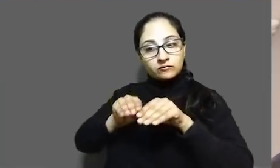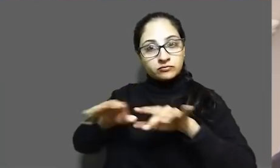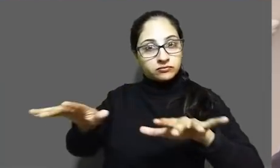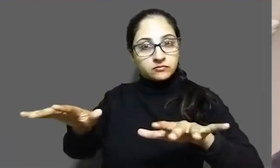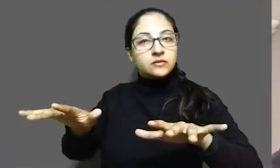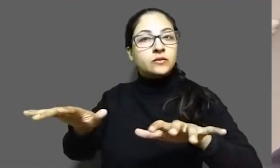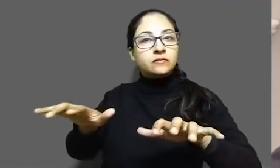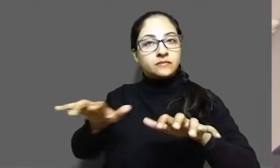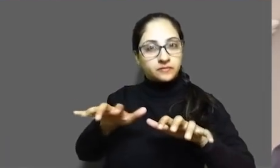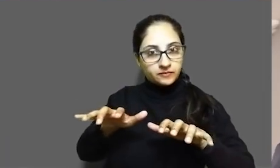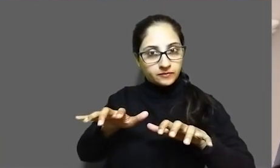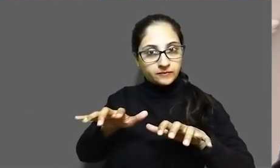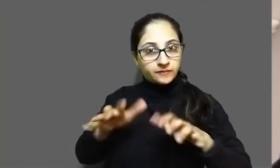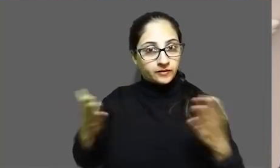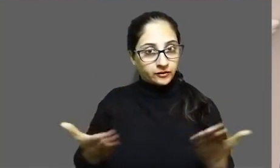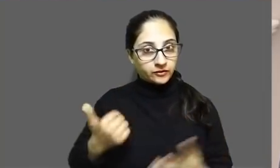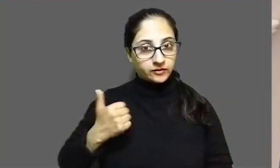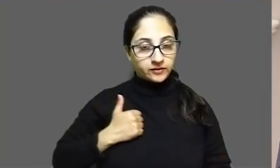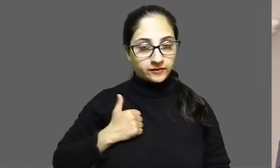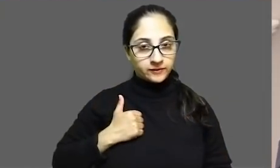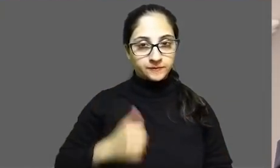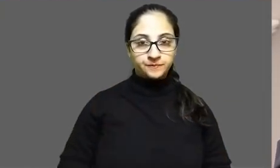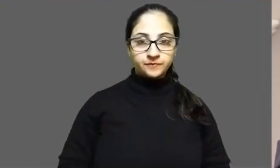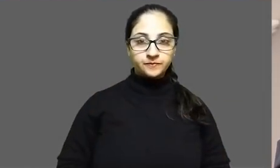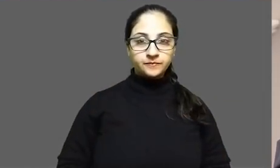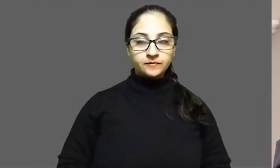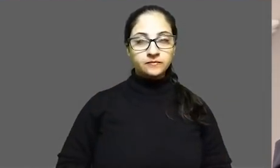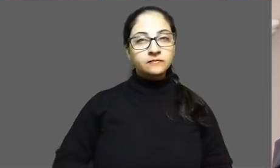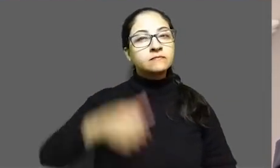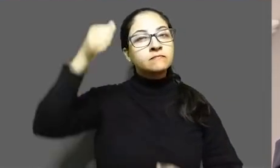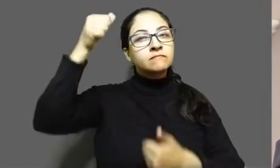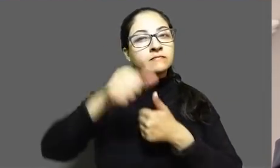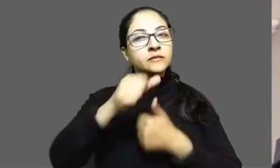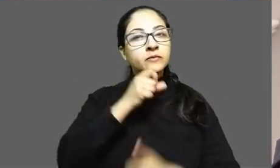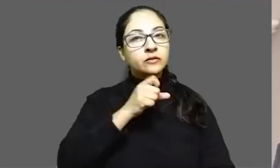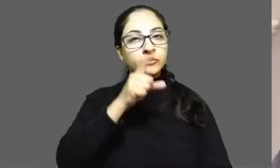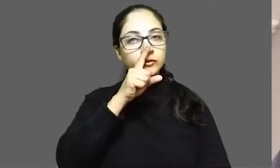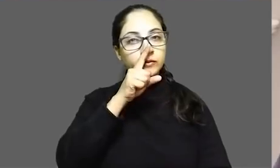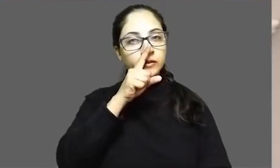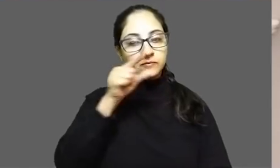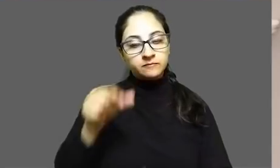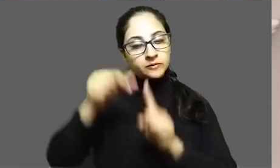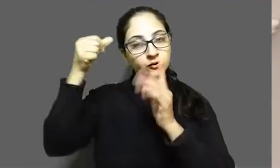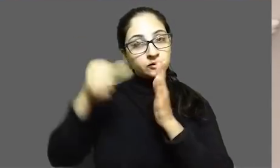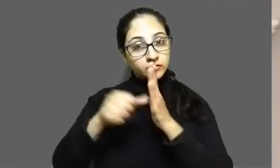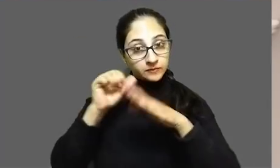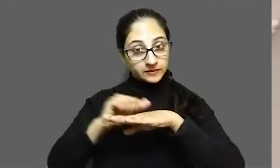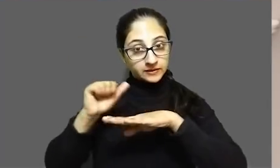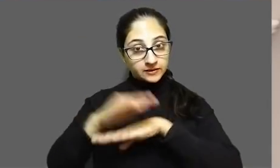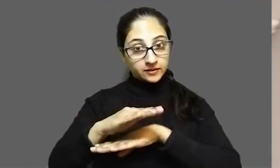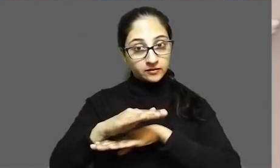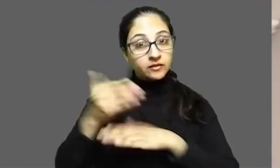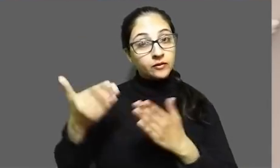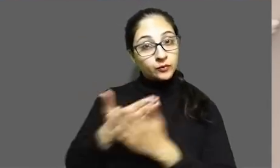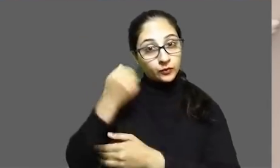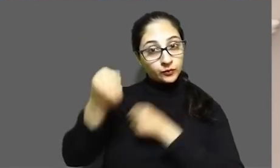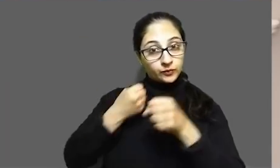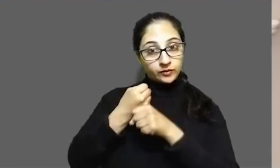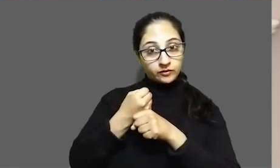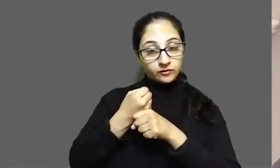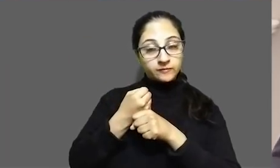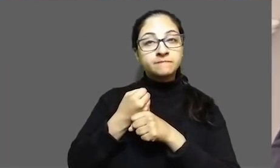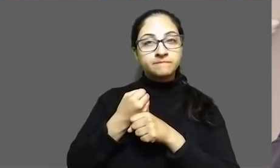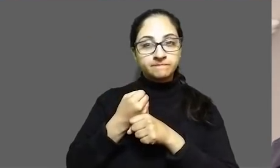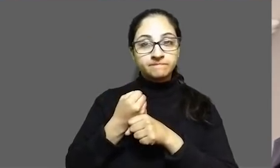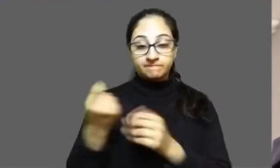Canada. I want to remind of Maulana Hazim Imam's message to the Jamaat on Nowruz. It is his